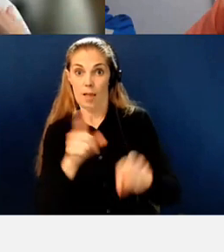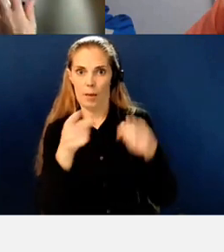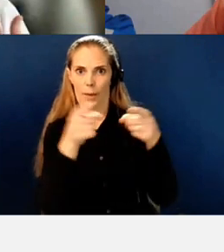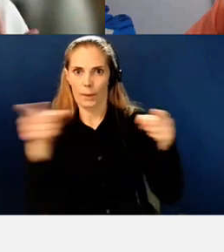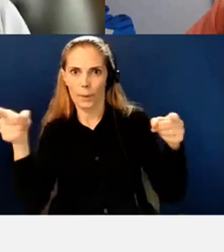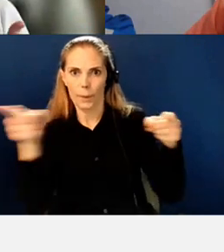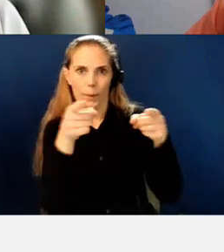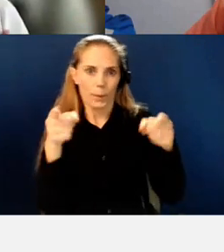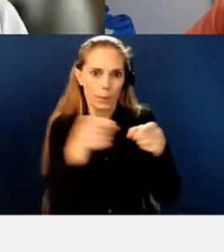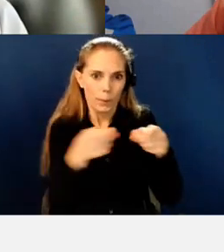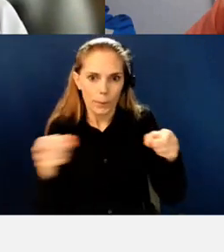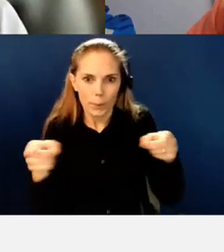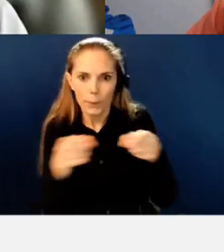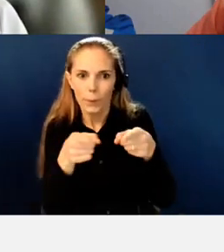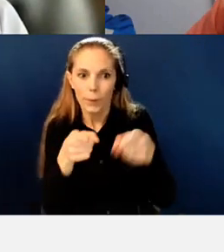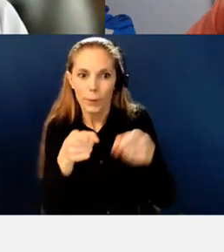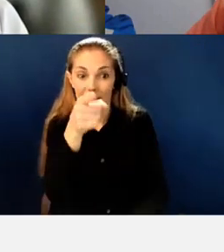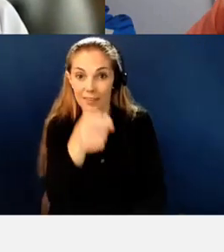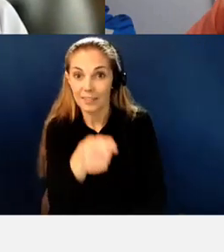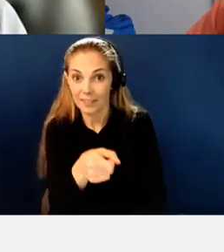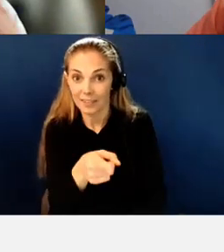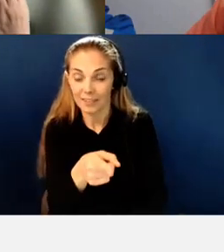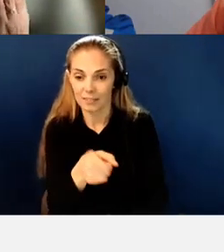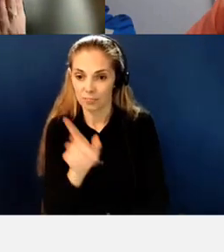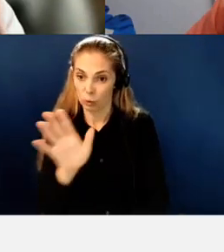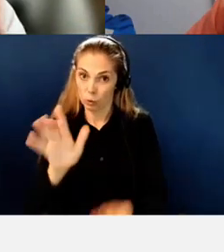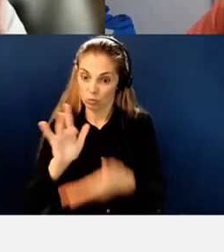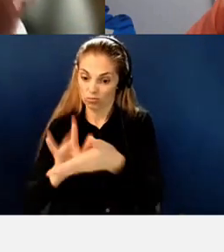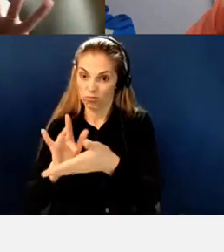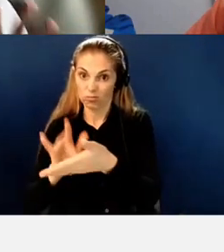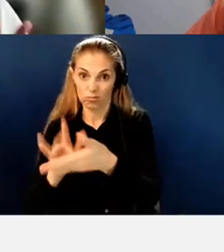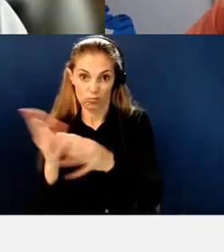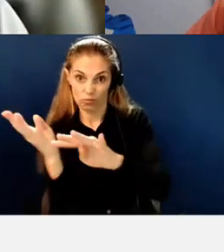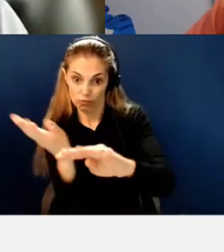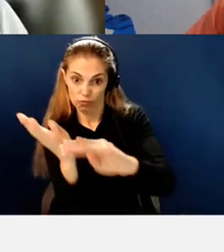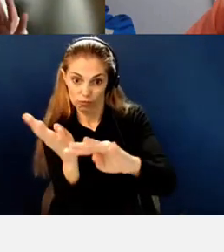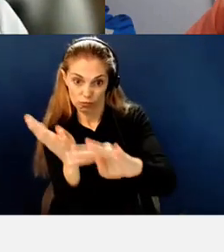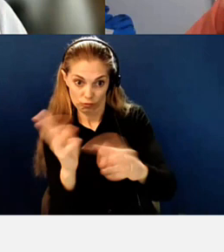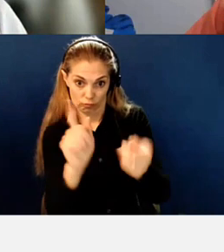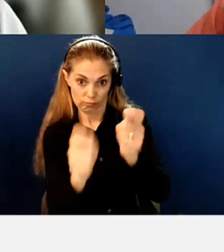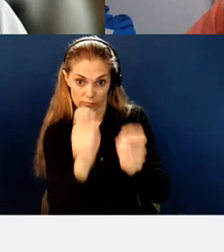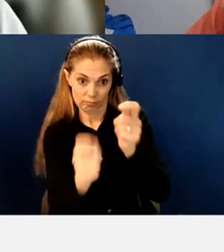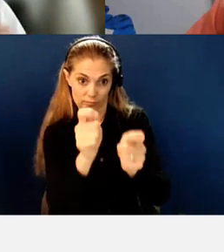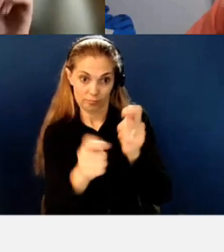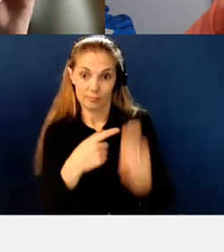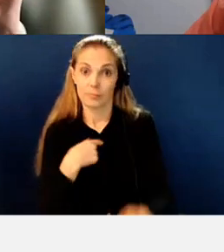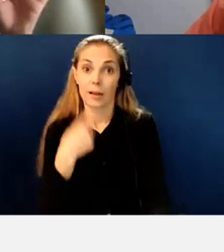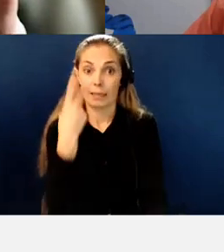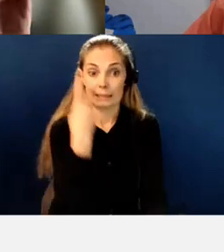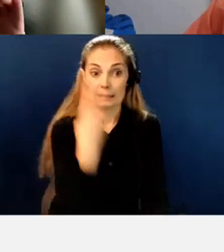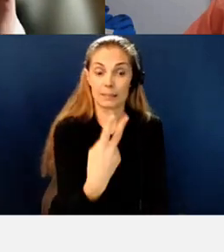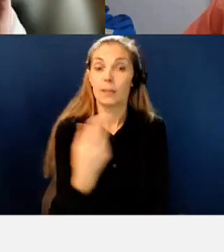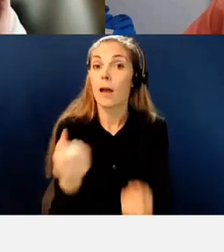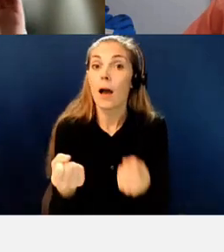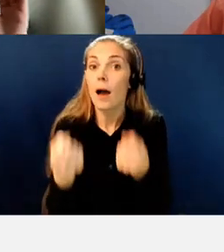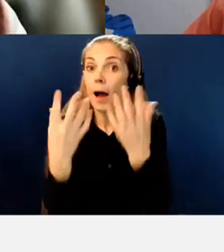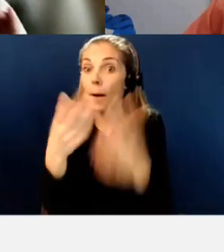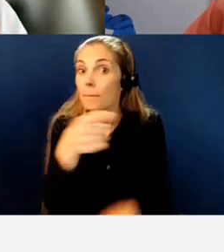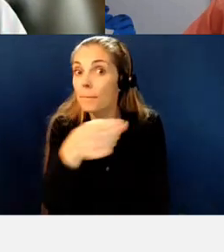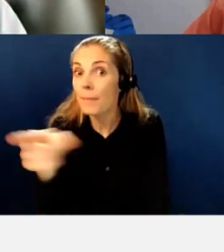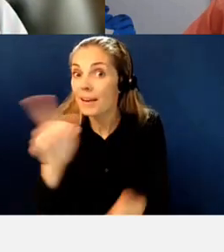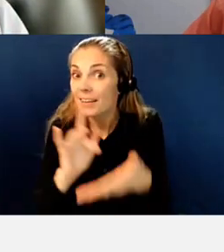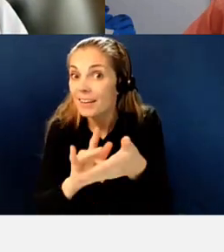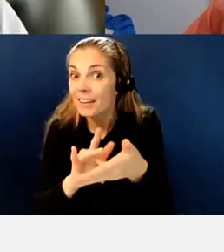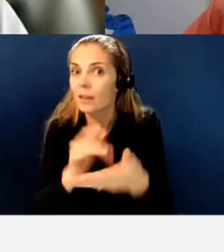changing. They're feeding live into our system. So I can see 17 of you have participated and all of you are saying you